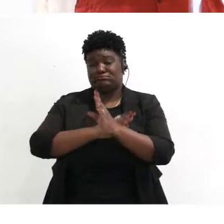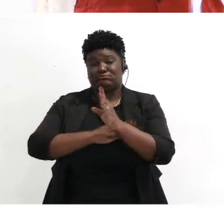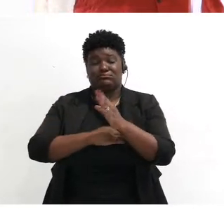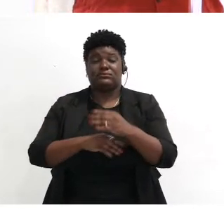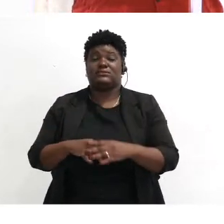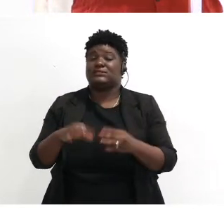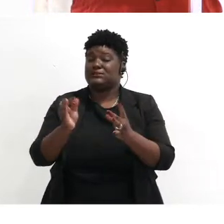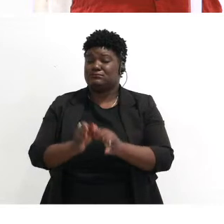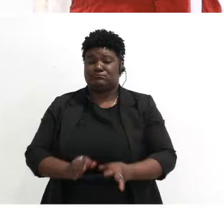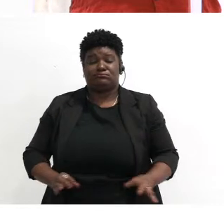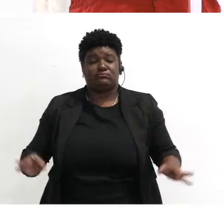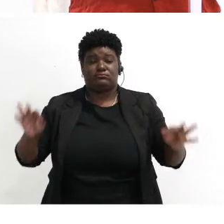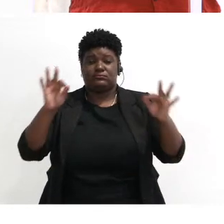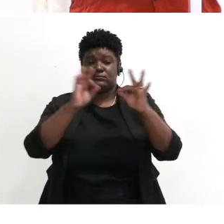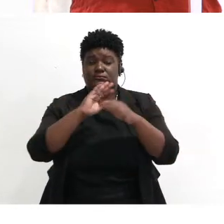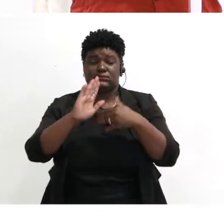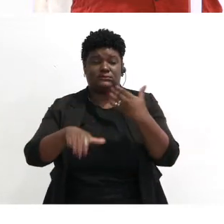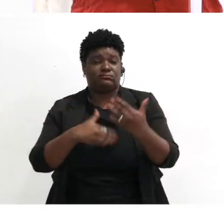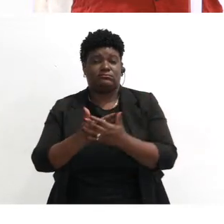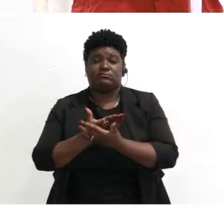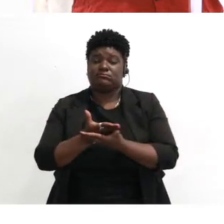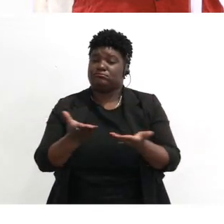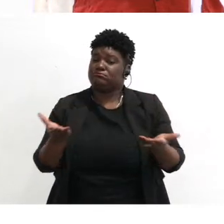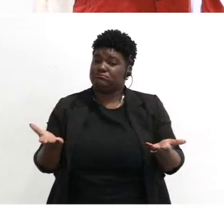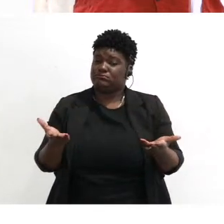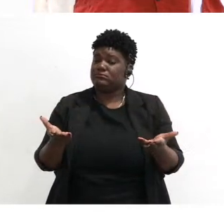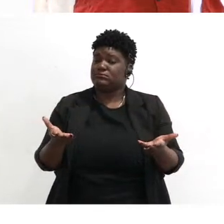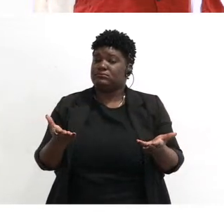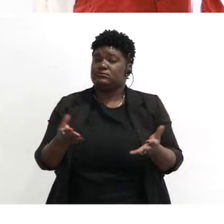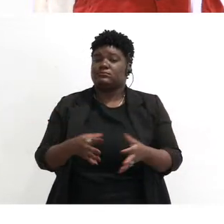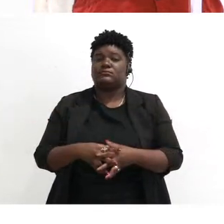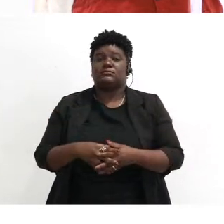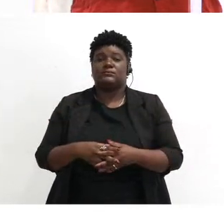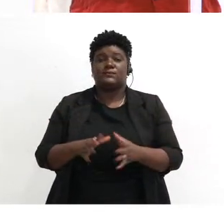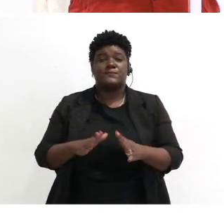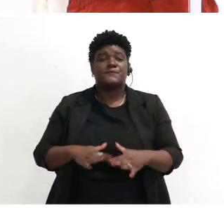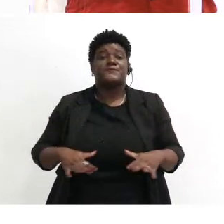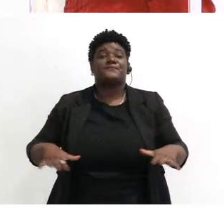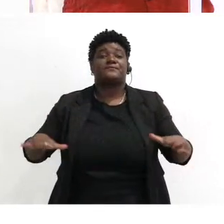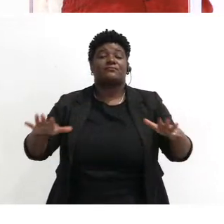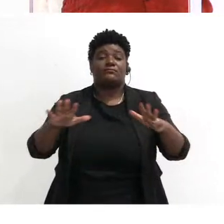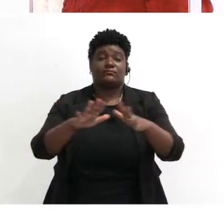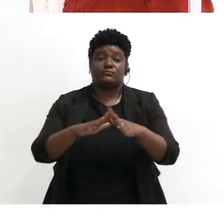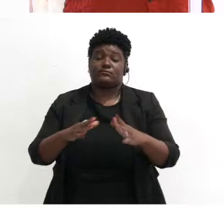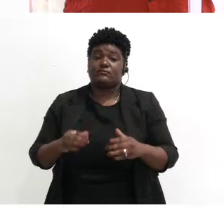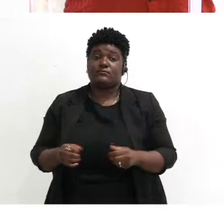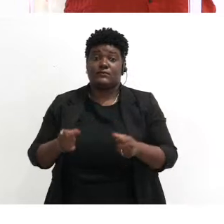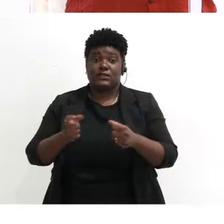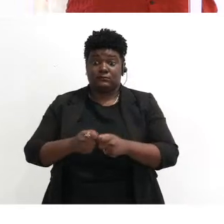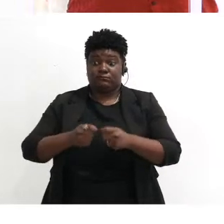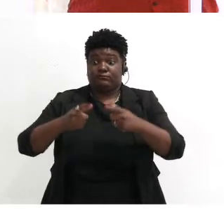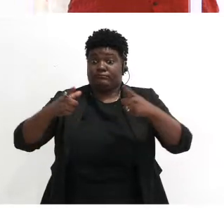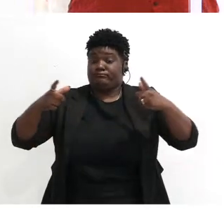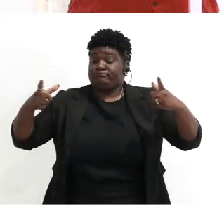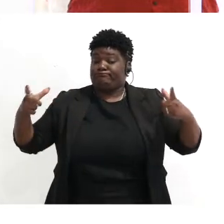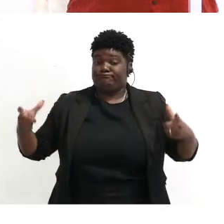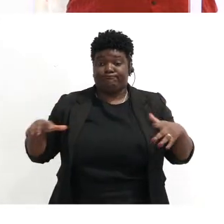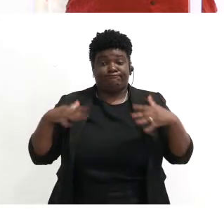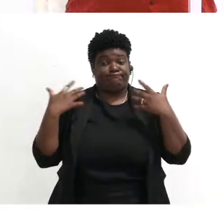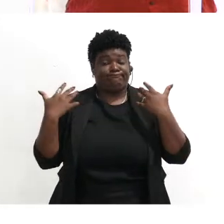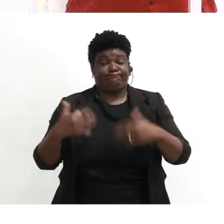these areas are just, growing like crazy. If you watch the stock market and you